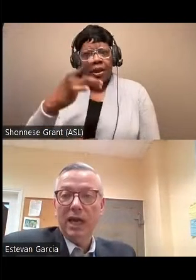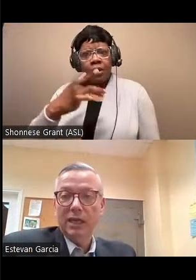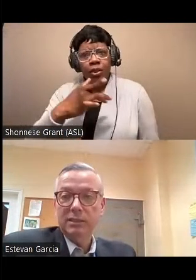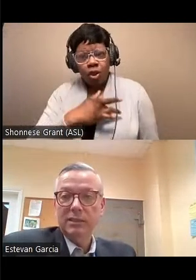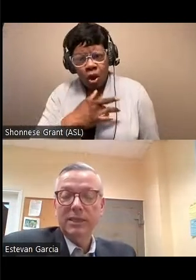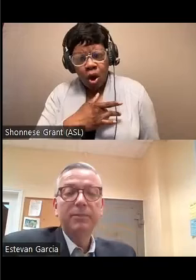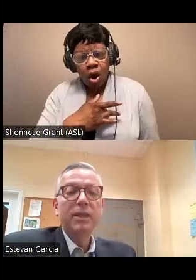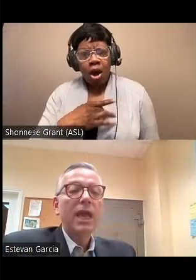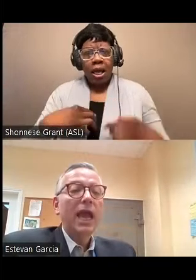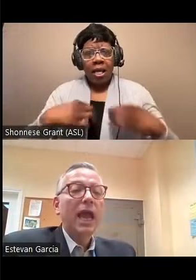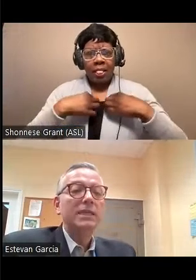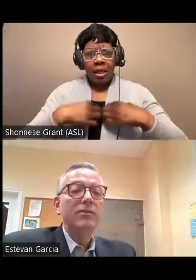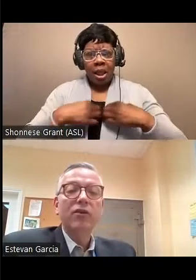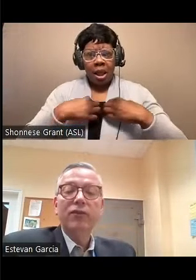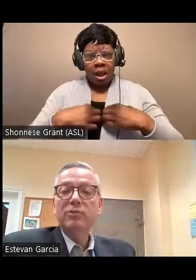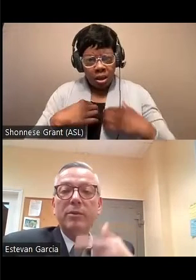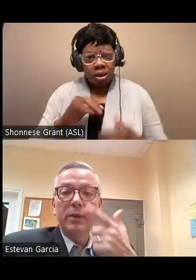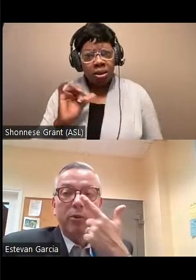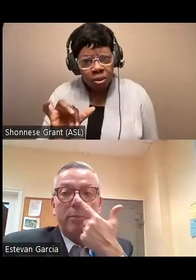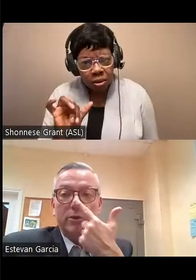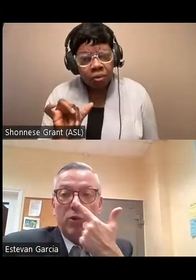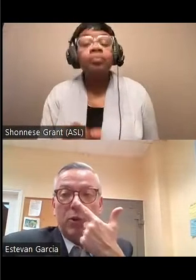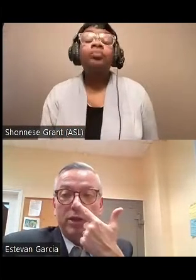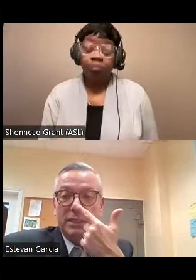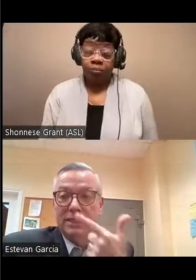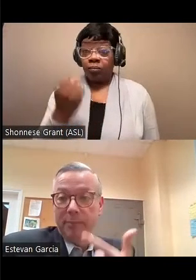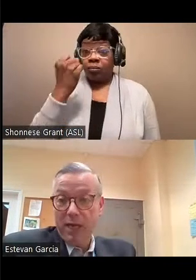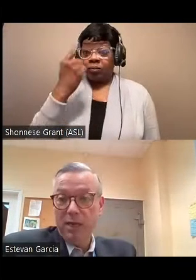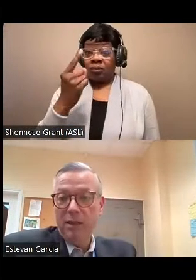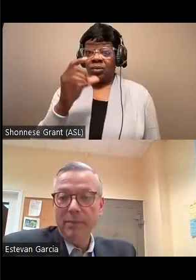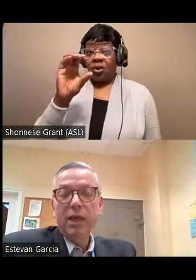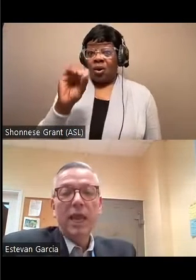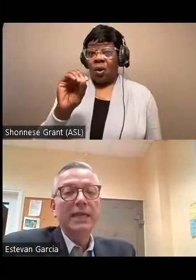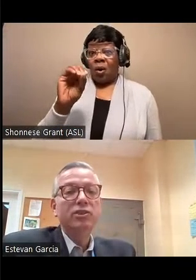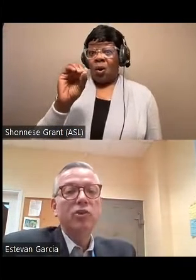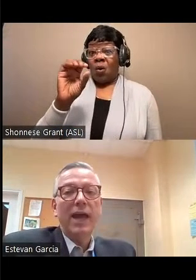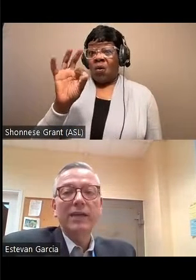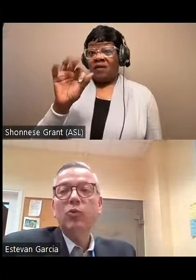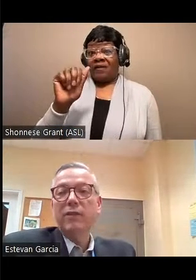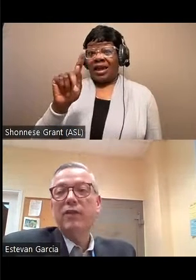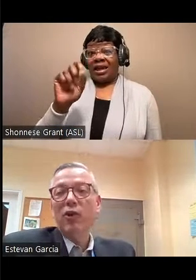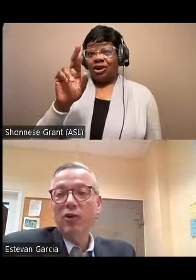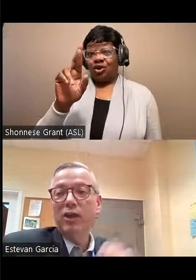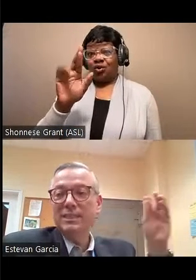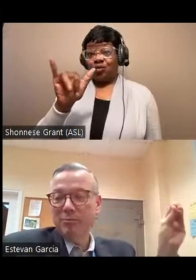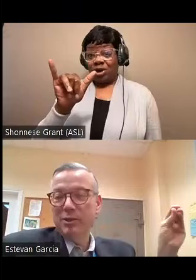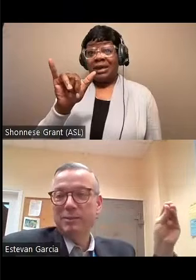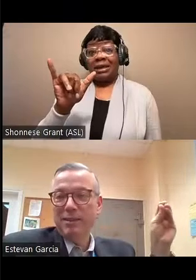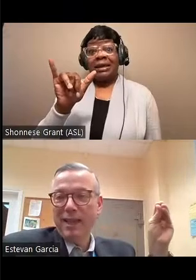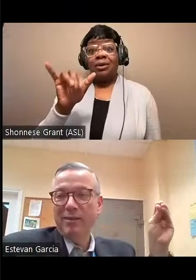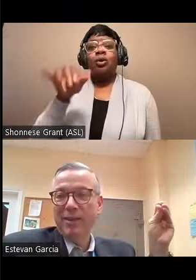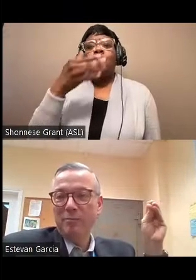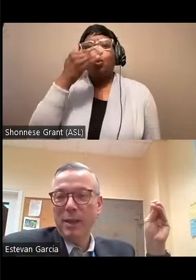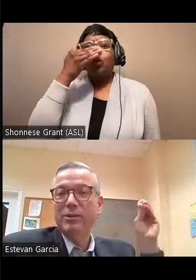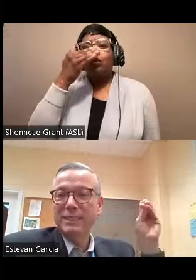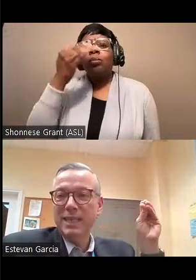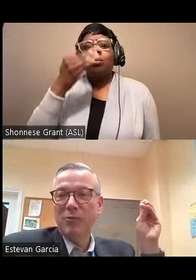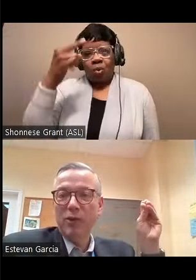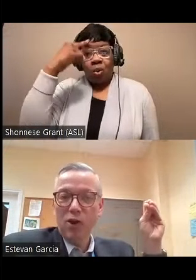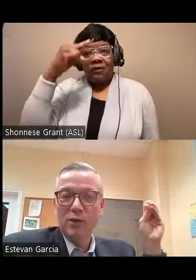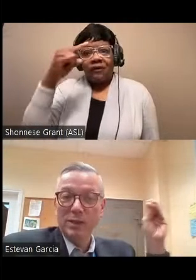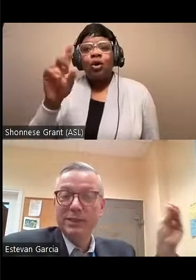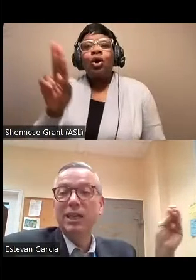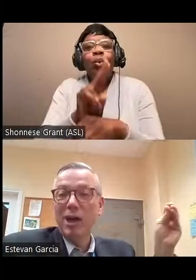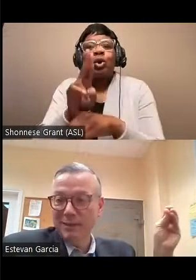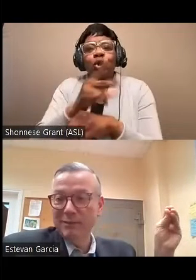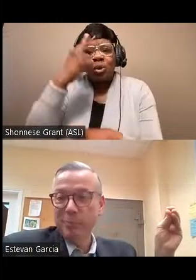and the lungs. And the olfactory bulb, remember, is what we use to smell. And so that's one of the early symptoms, I think, that people said